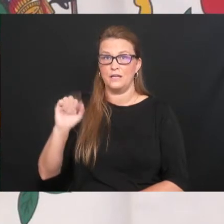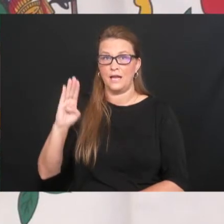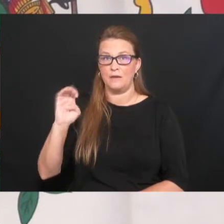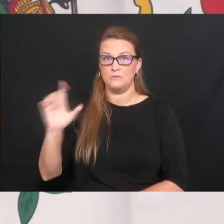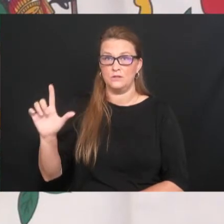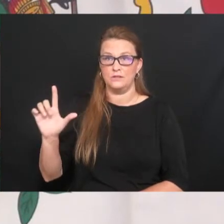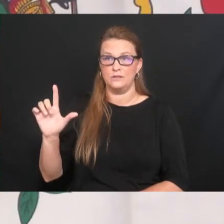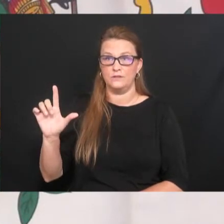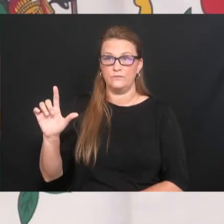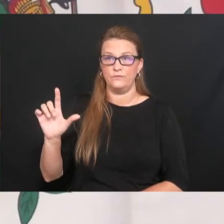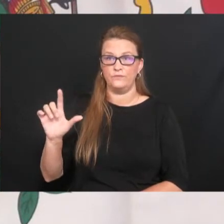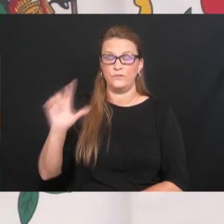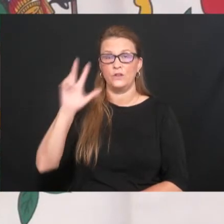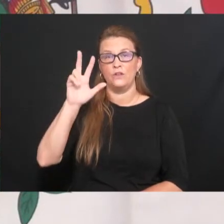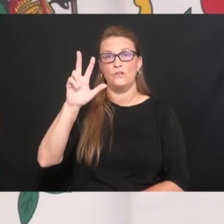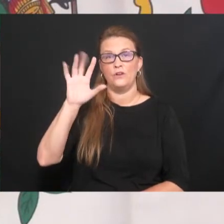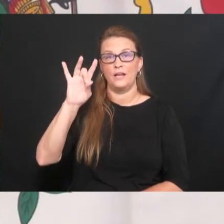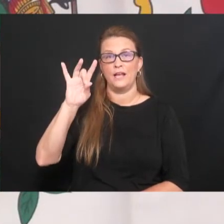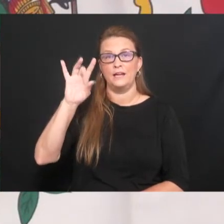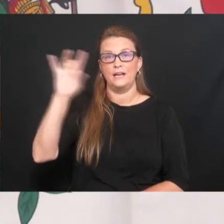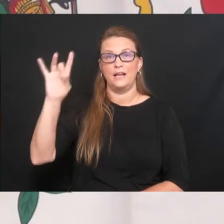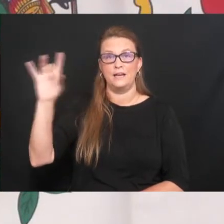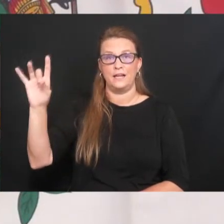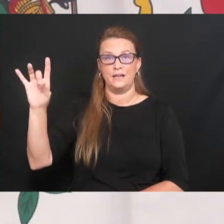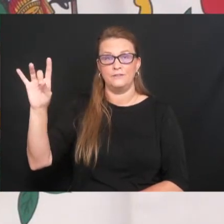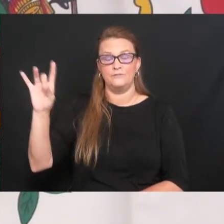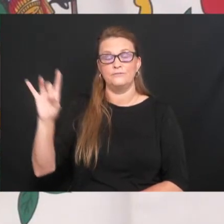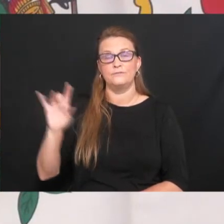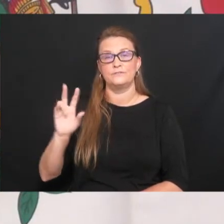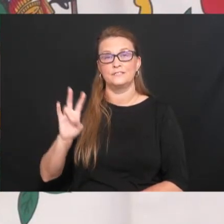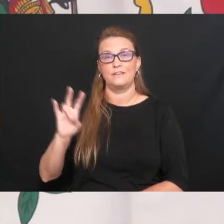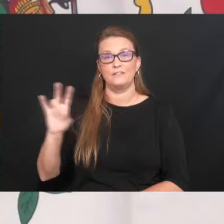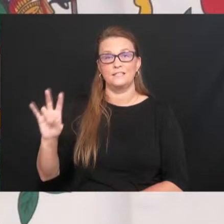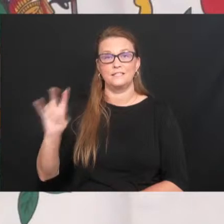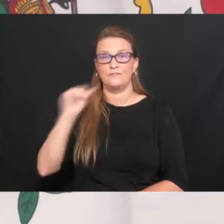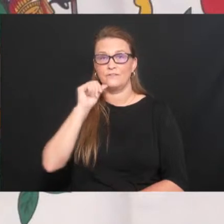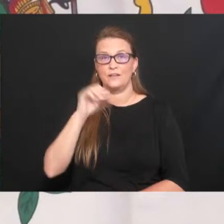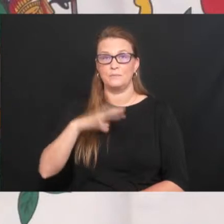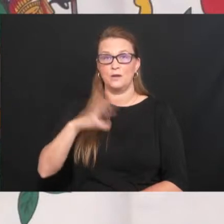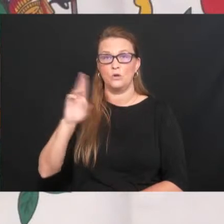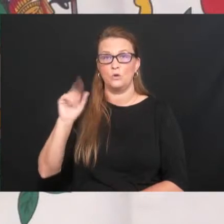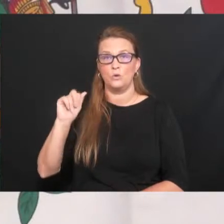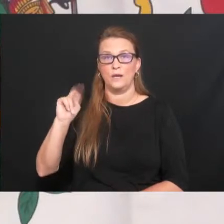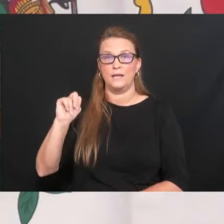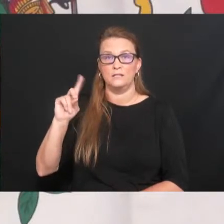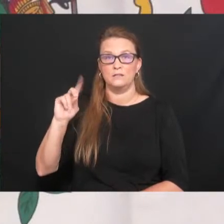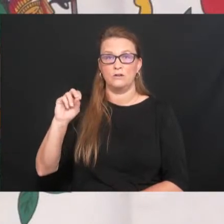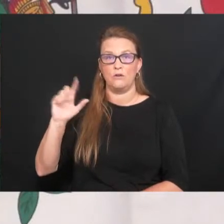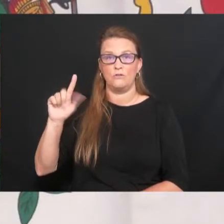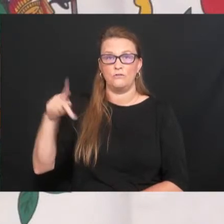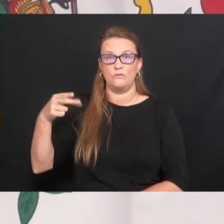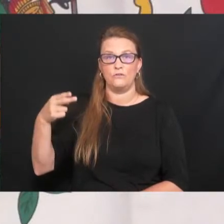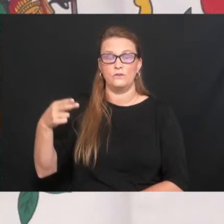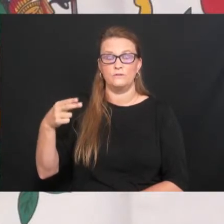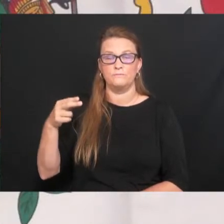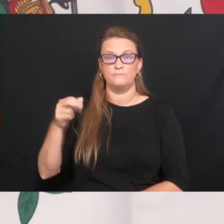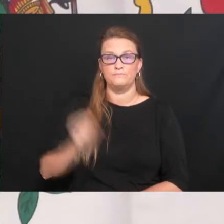County. The 3,888th death, a 77-year-old female from Randolph County.